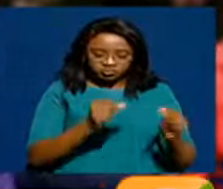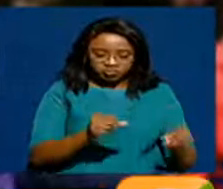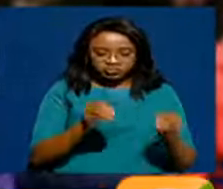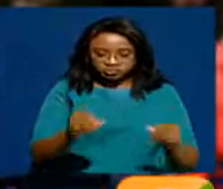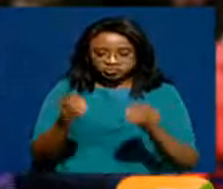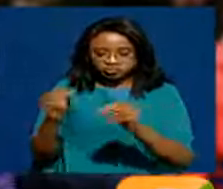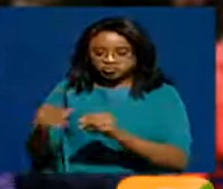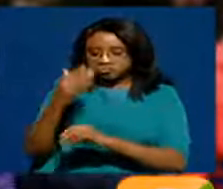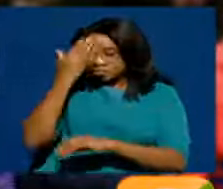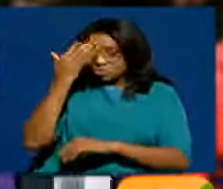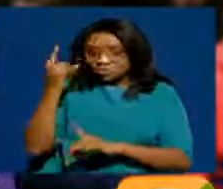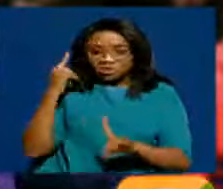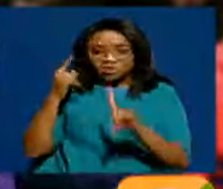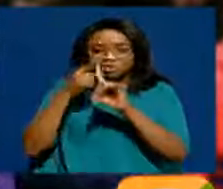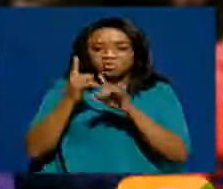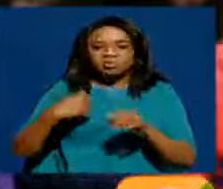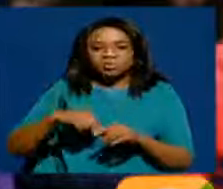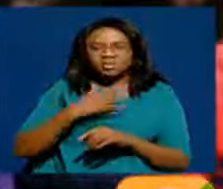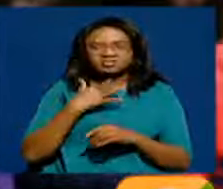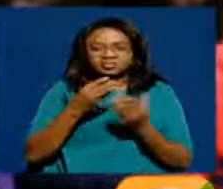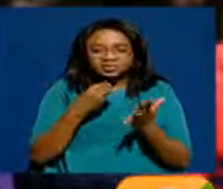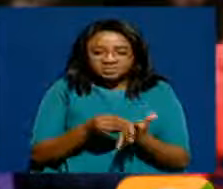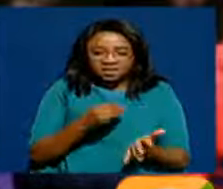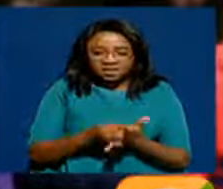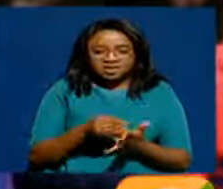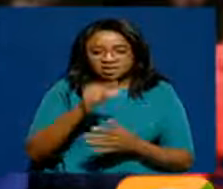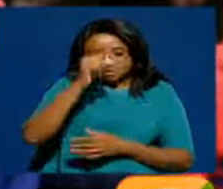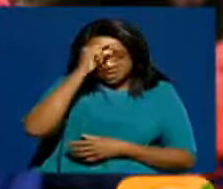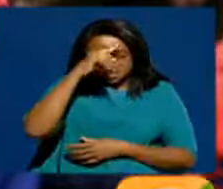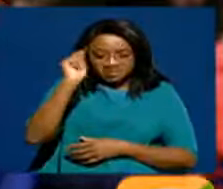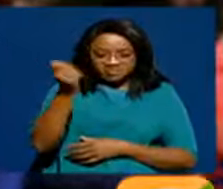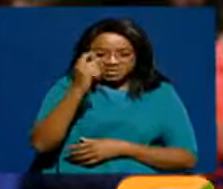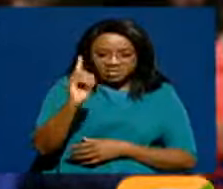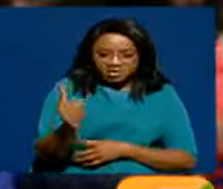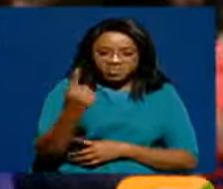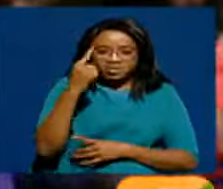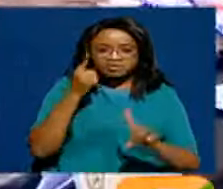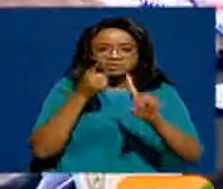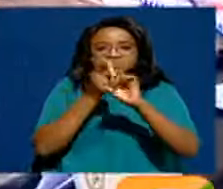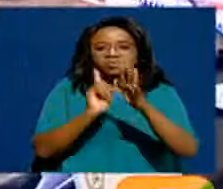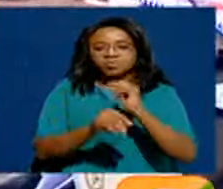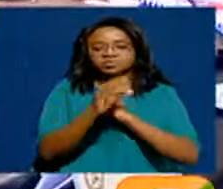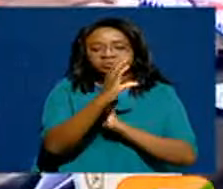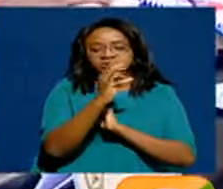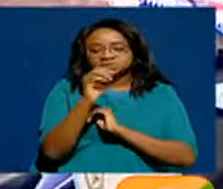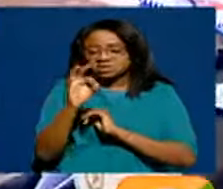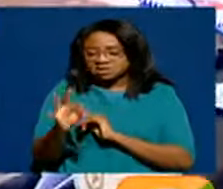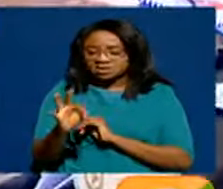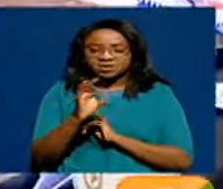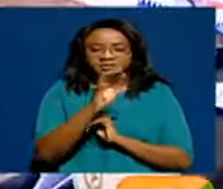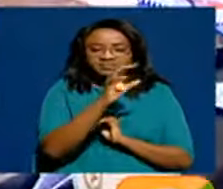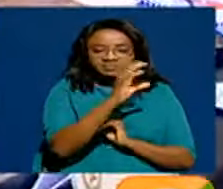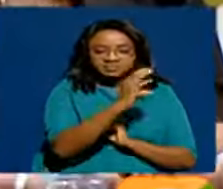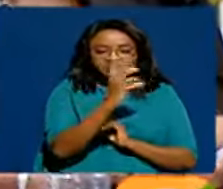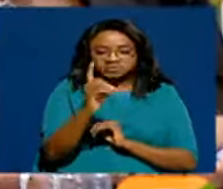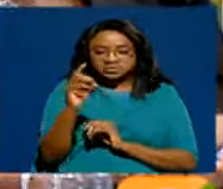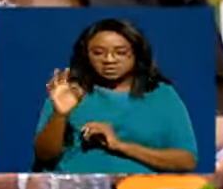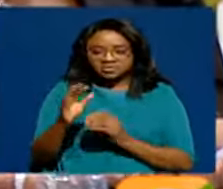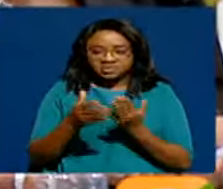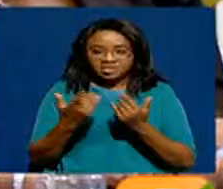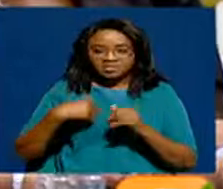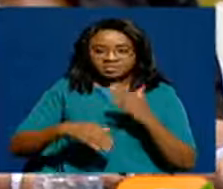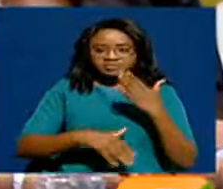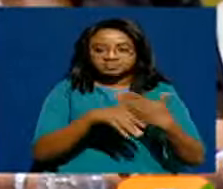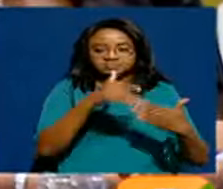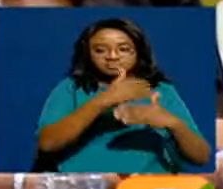sababu tunahitaji pesa kama serikali ya Kenya kwanza ili CDF ikuje ijenge shule. And even before the committee retreats to do